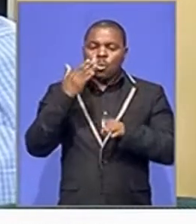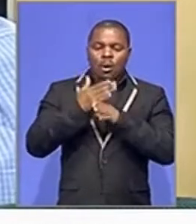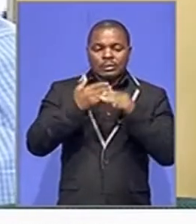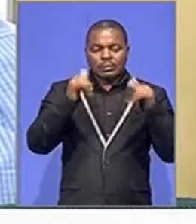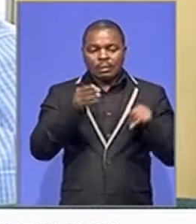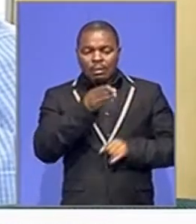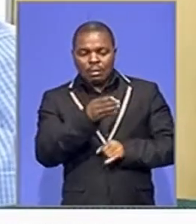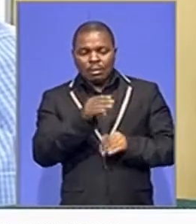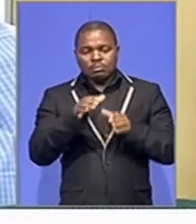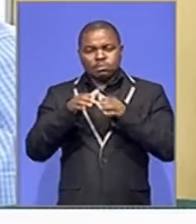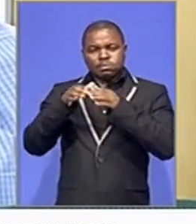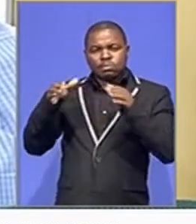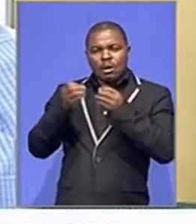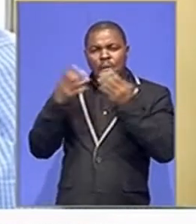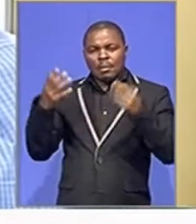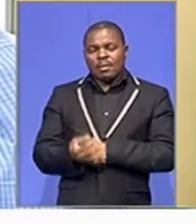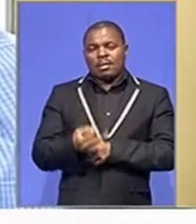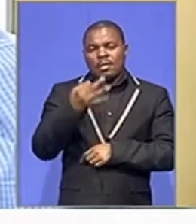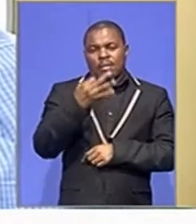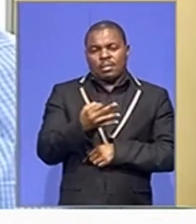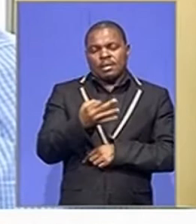le mesebetsing e eketsehile ka